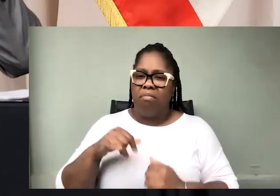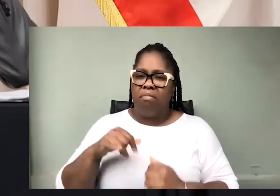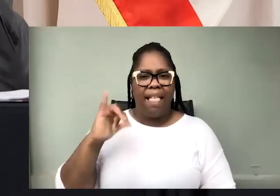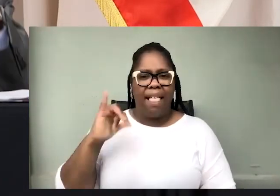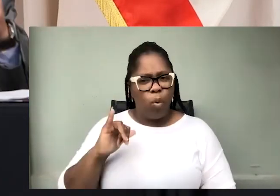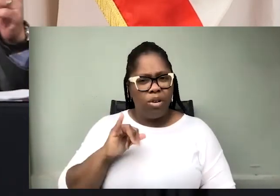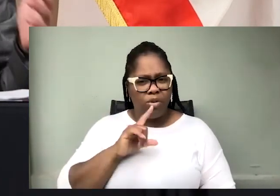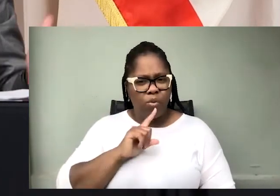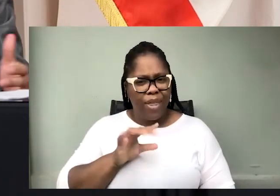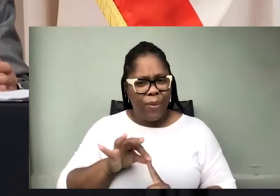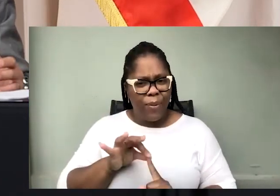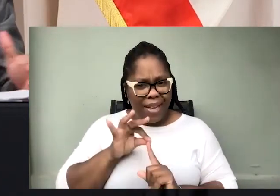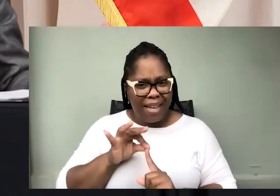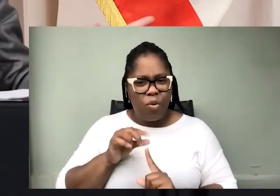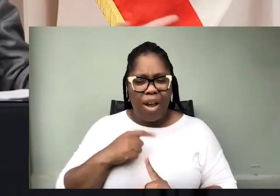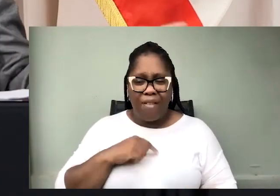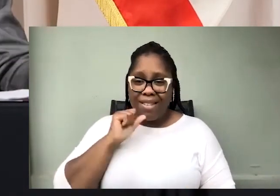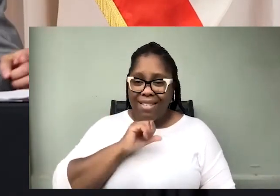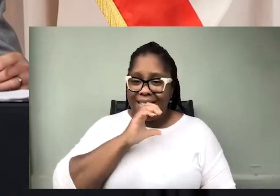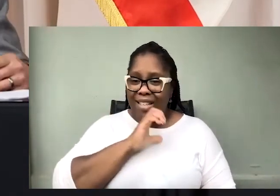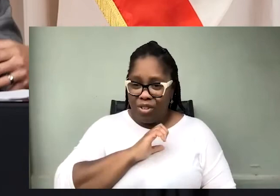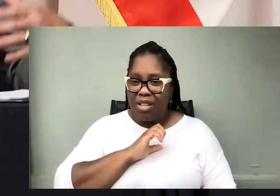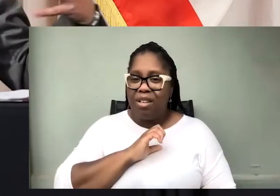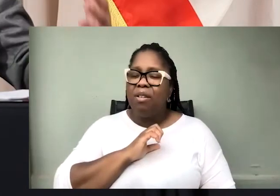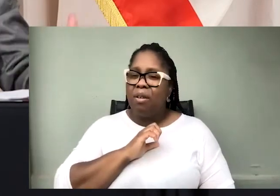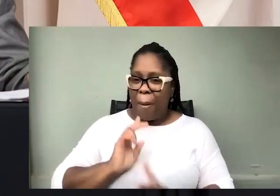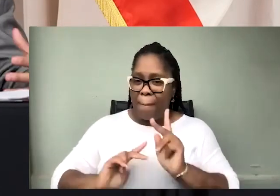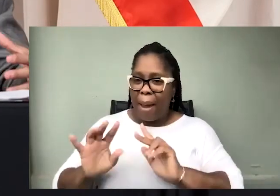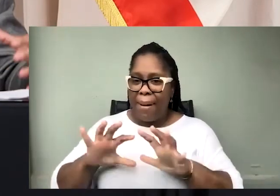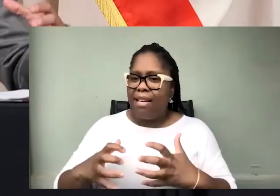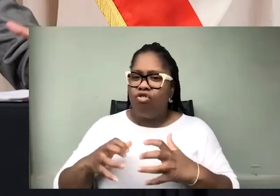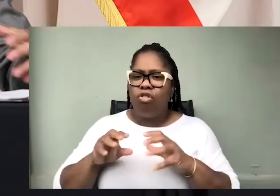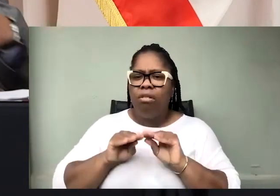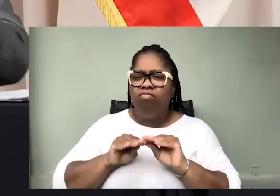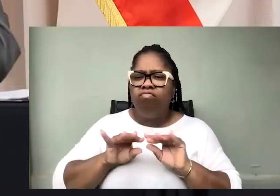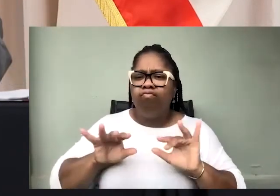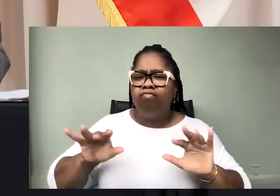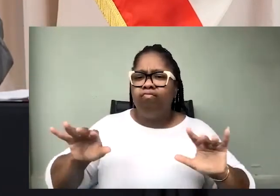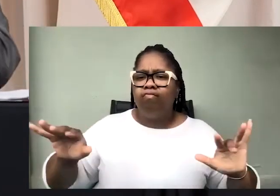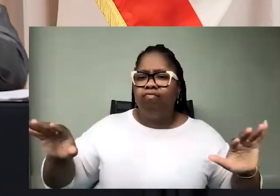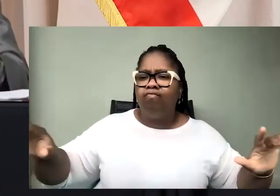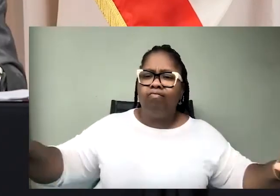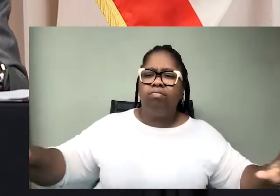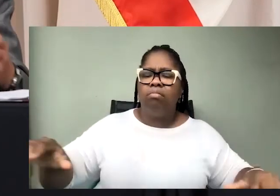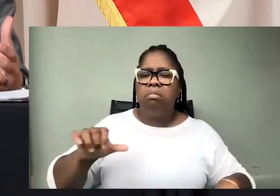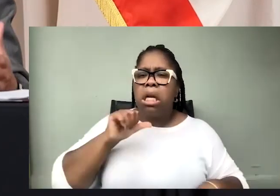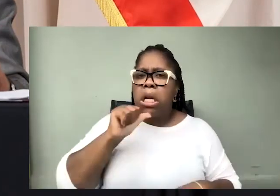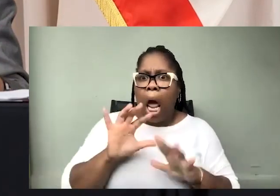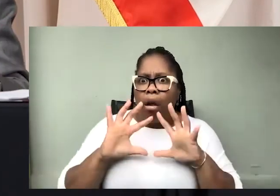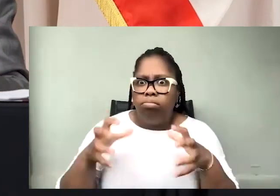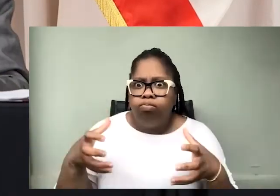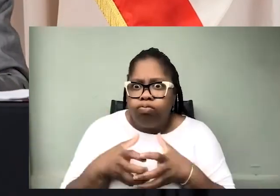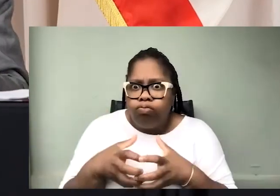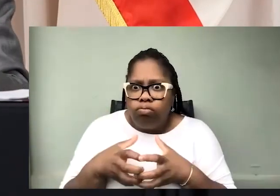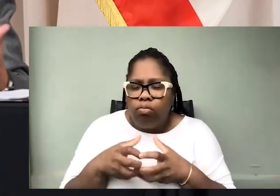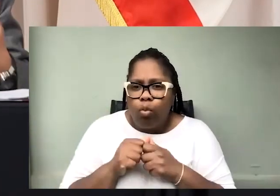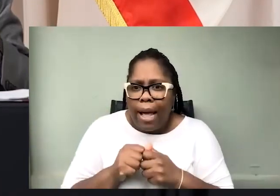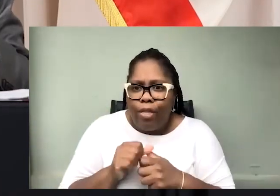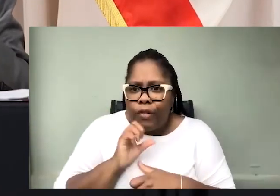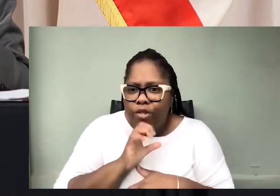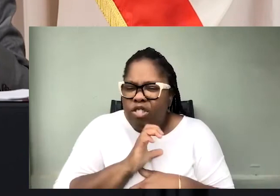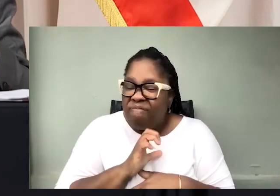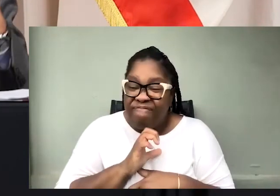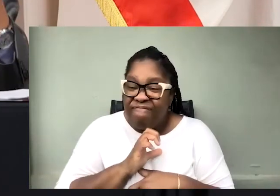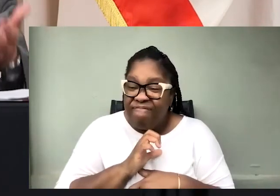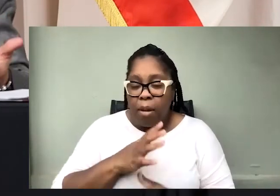in that we have a senior population that is very dispersed. We're not concentrated in homes or in communities for the most part. Many of our